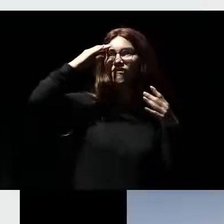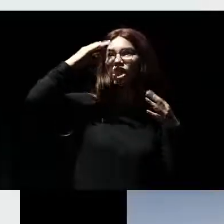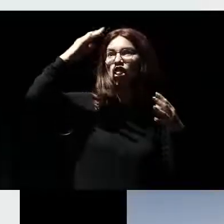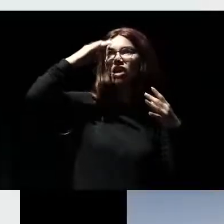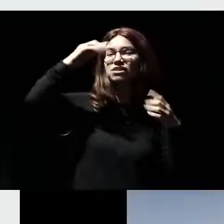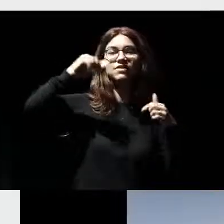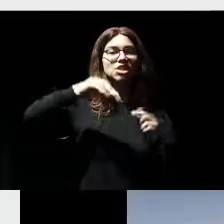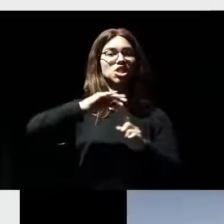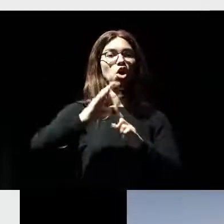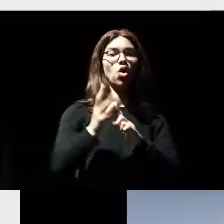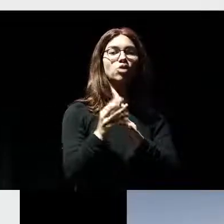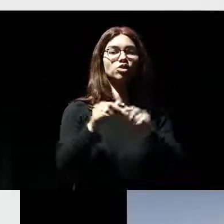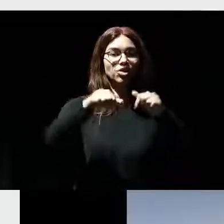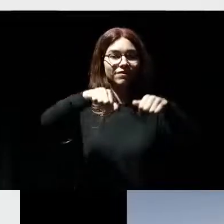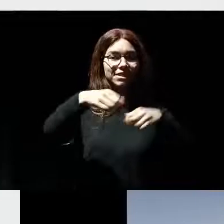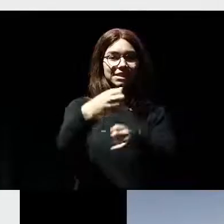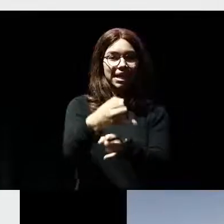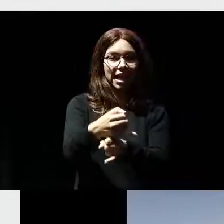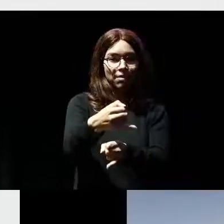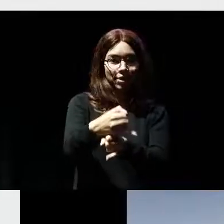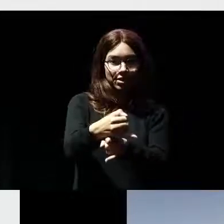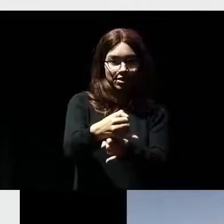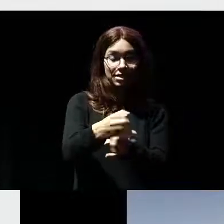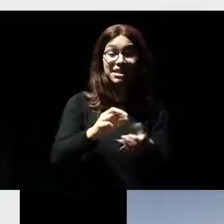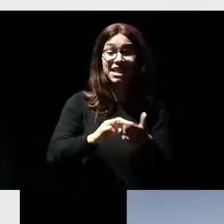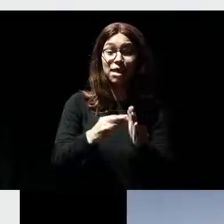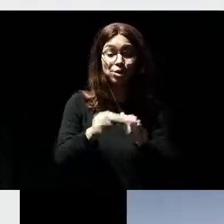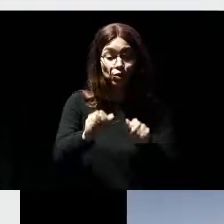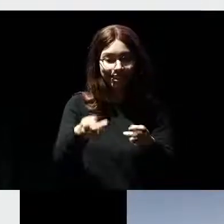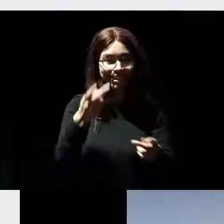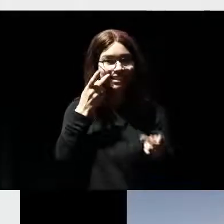culture of the campus, and they will be